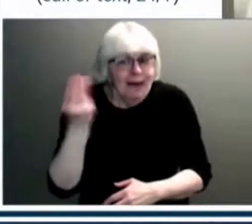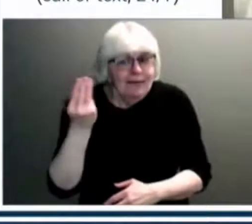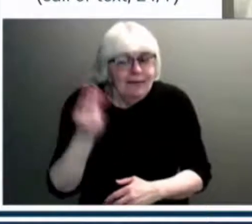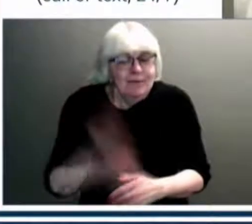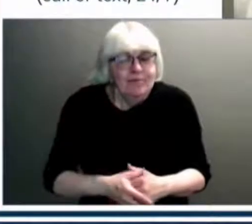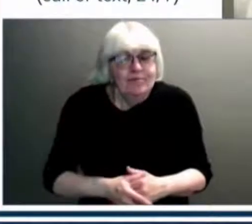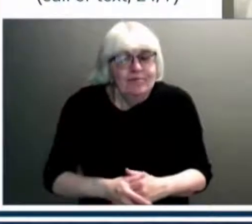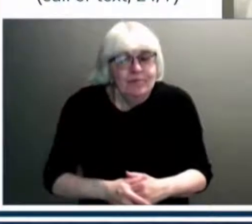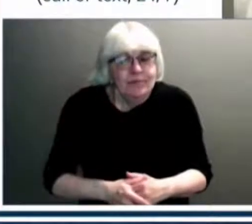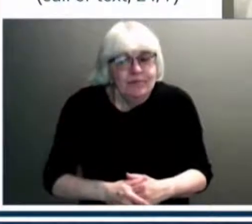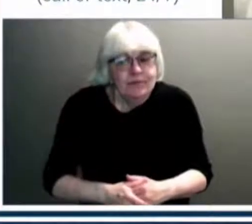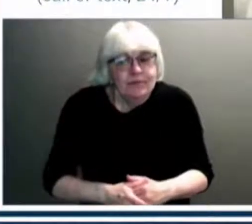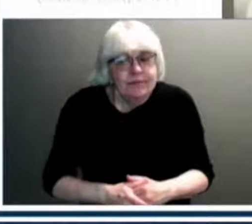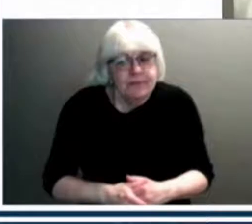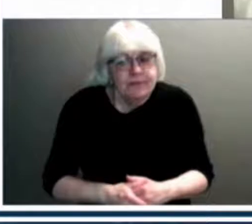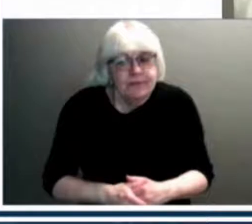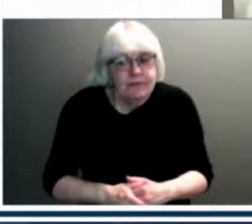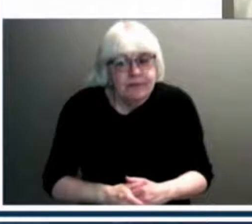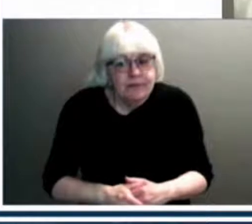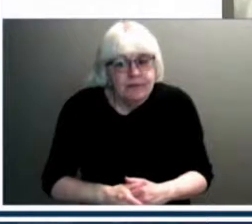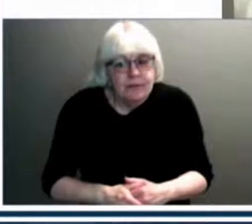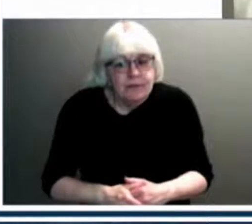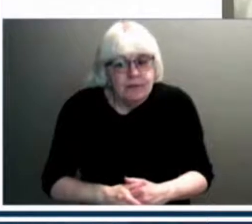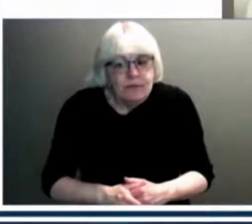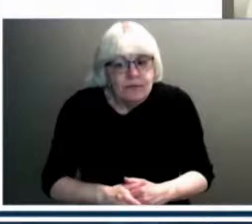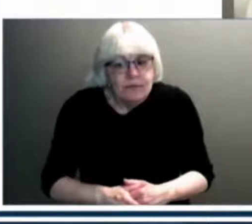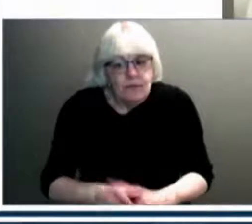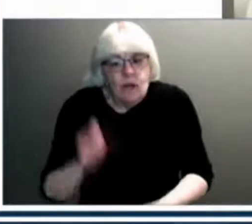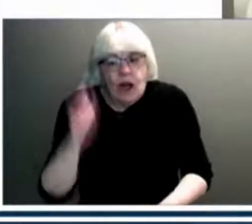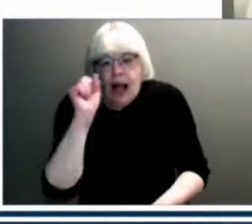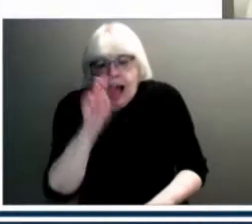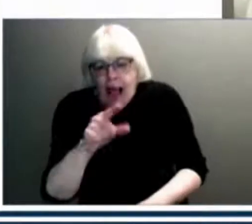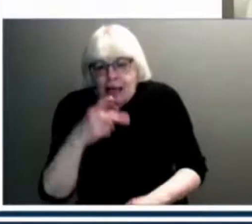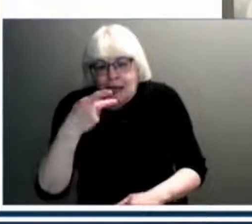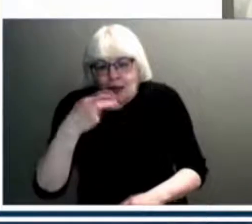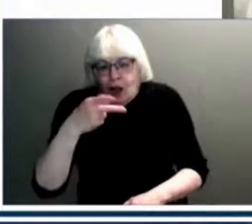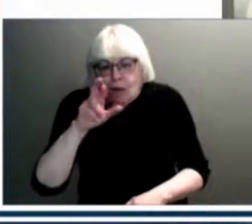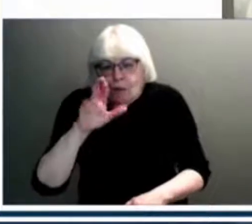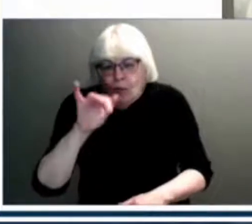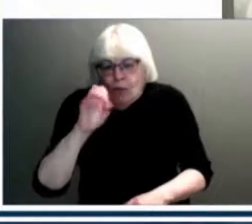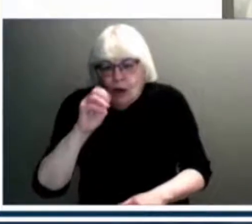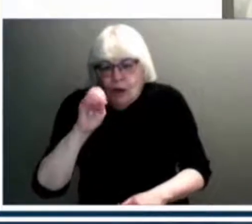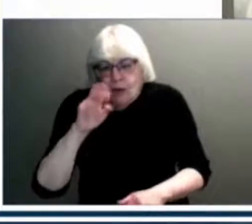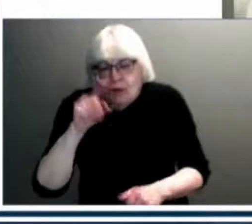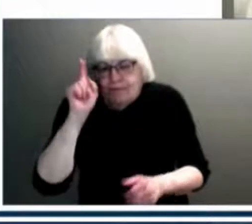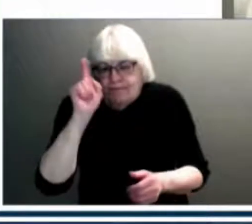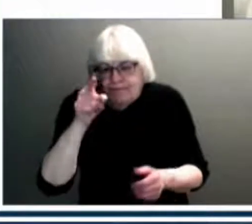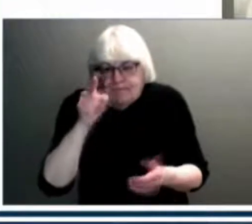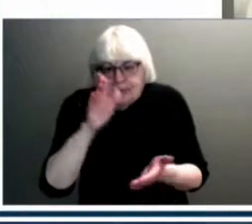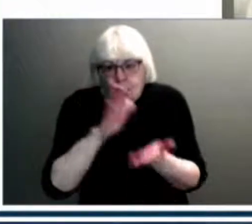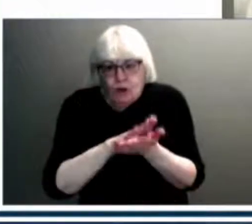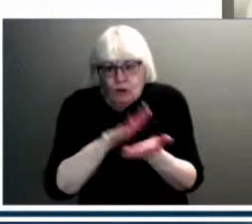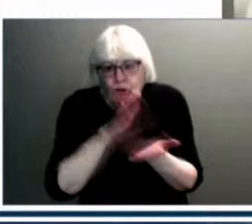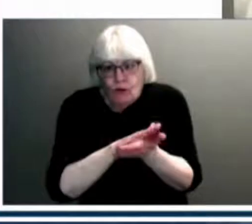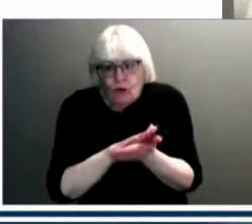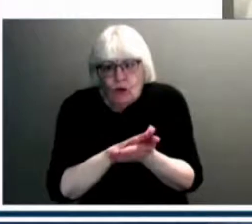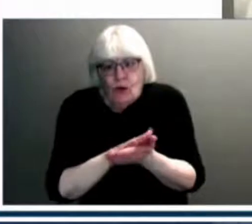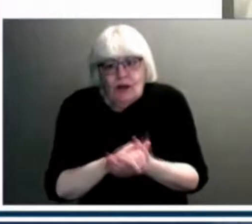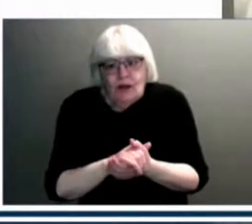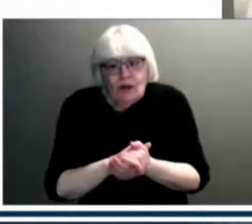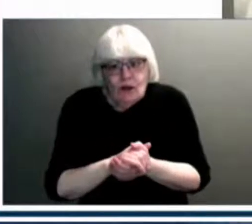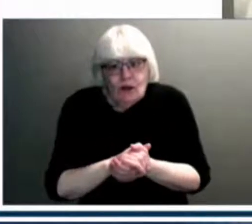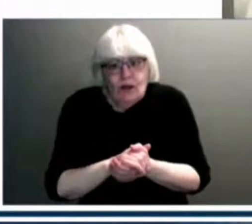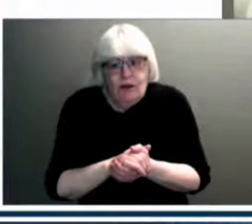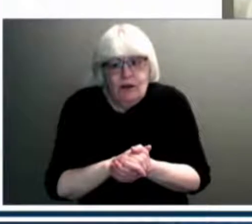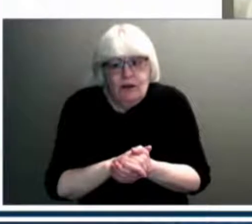still sticking with schools. Questions have been raised about the effectiveness of the portable air filtration units that